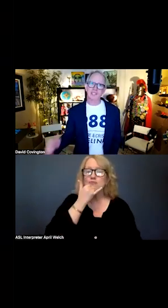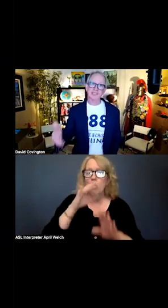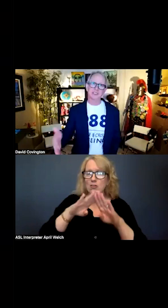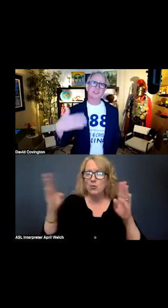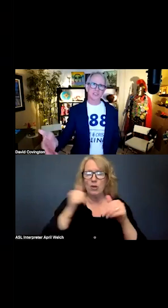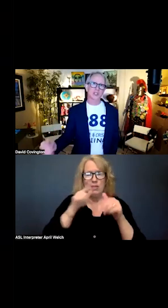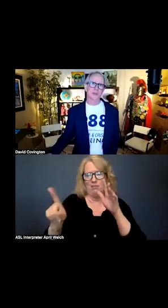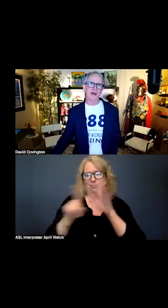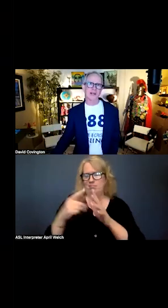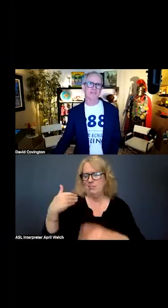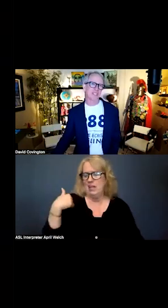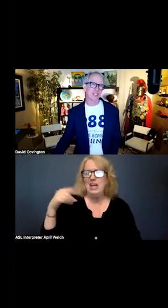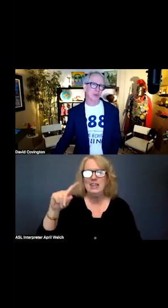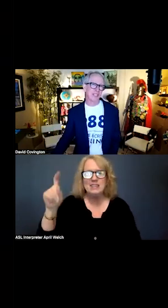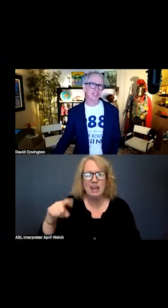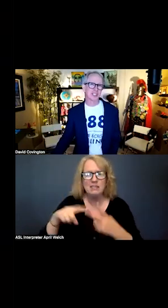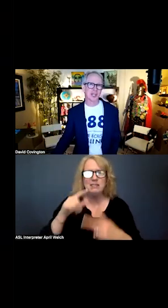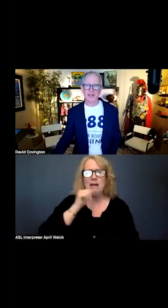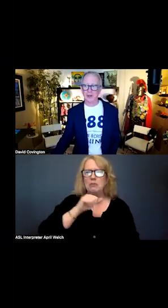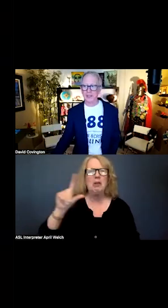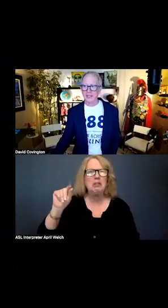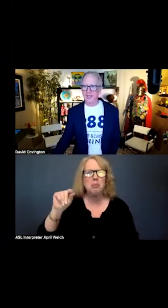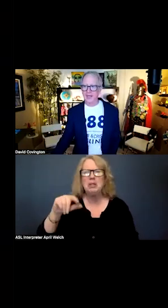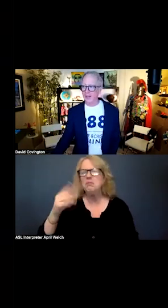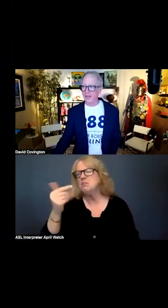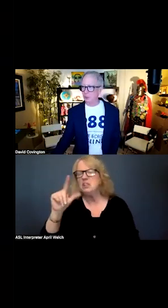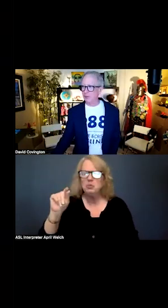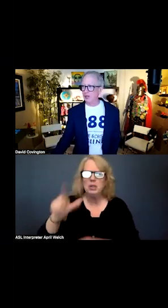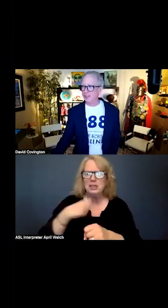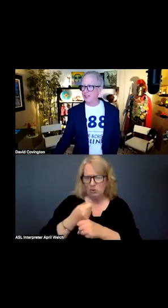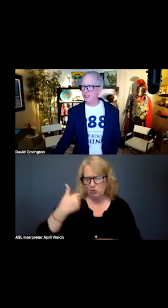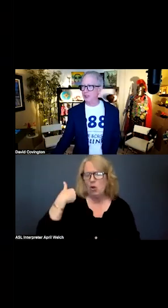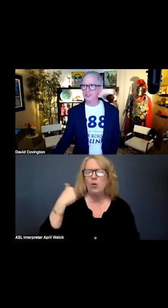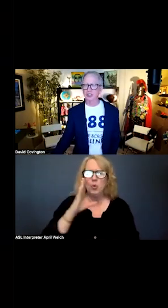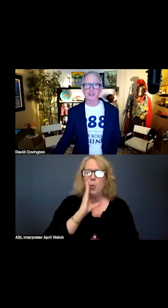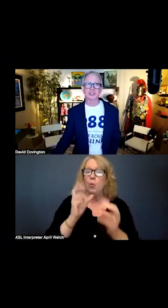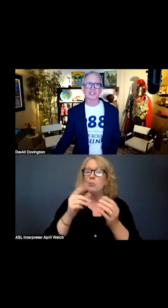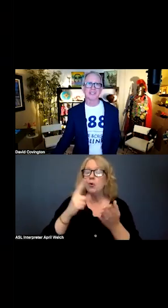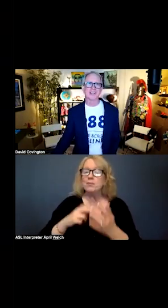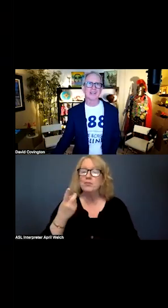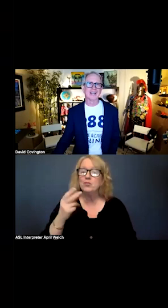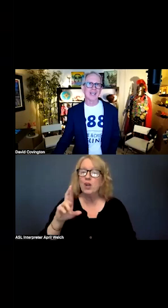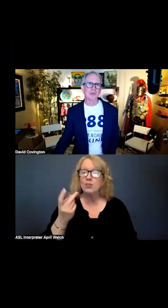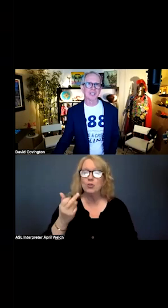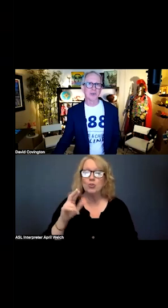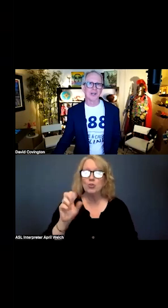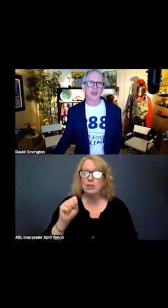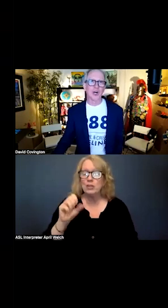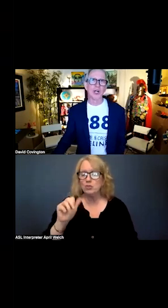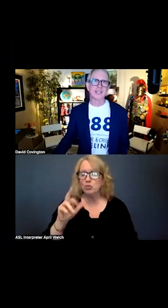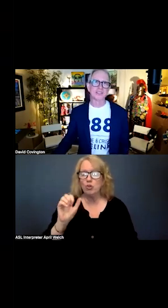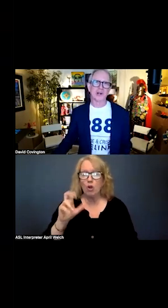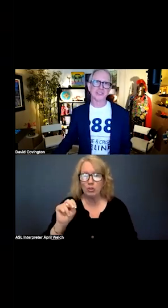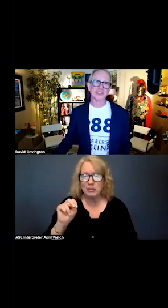emerged in Texas and Arizona back 15, 20 years ago now. So we'll be talking to Dr. Chris Carson, and he was in one of